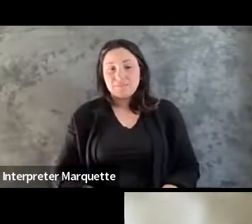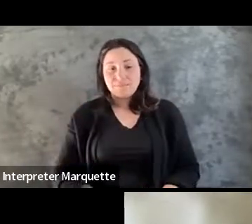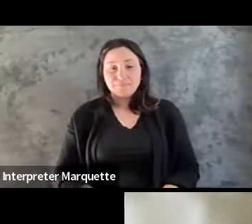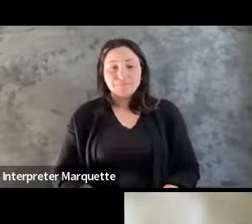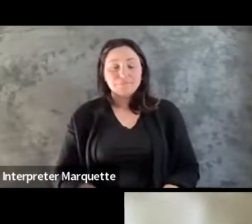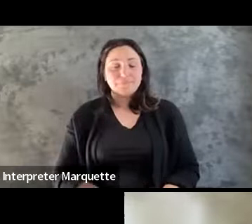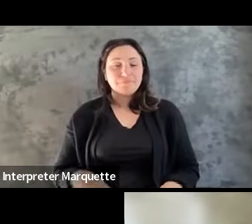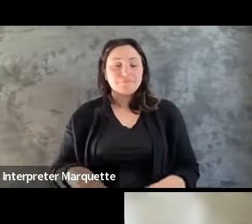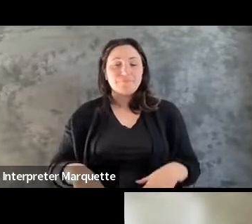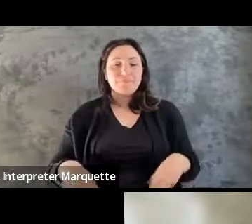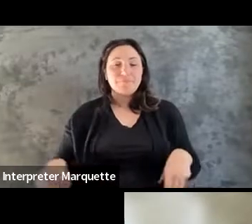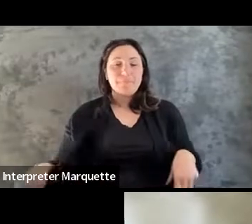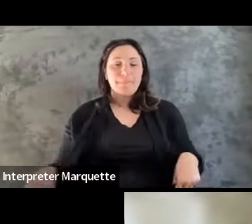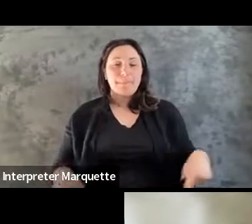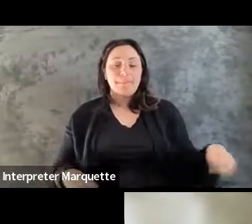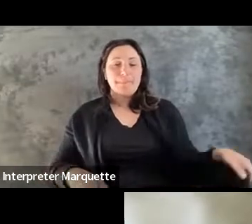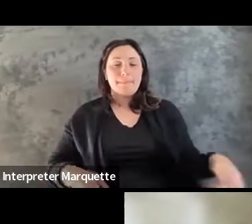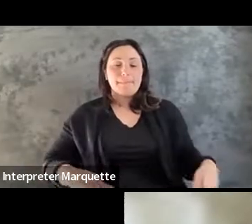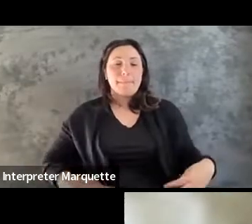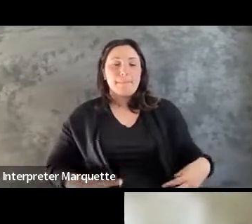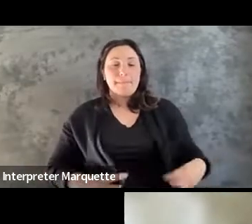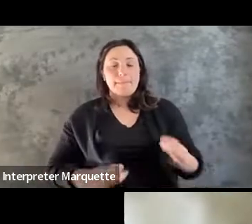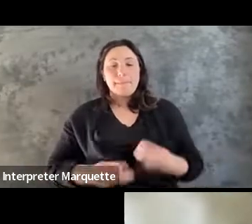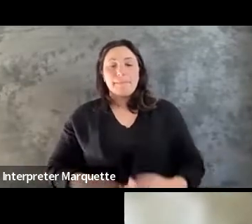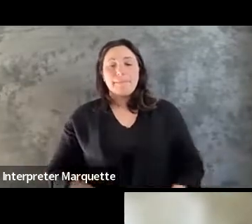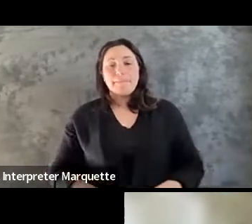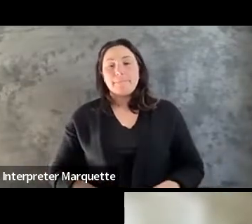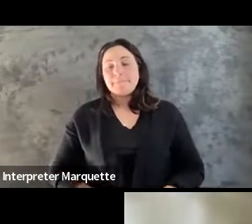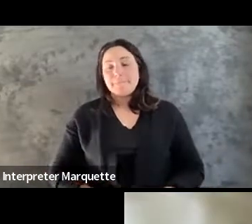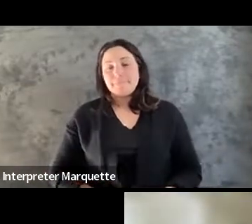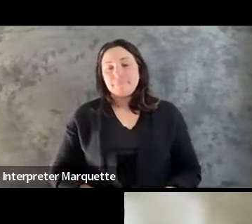it was a nice return to